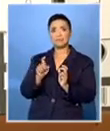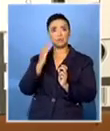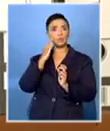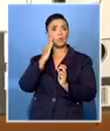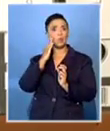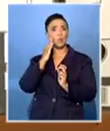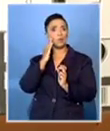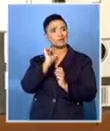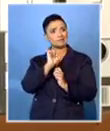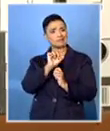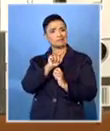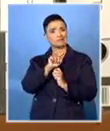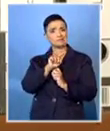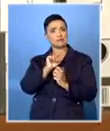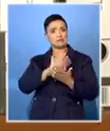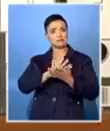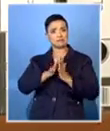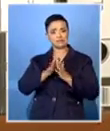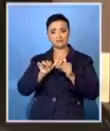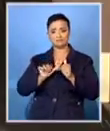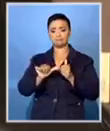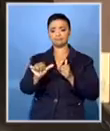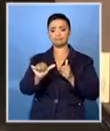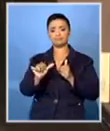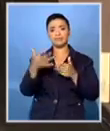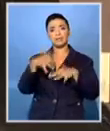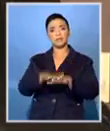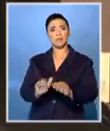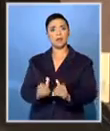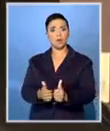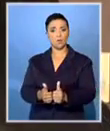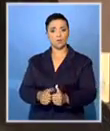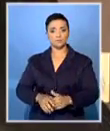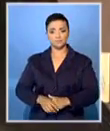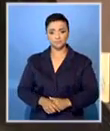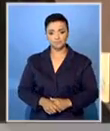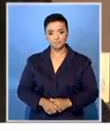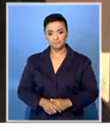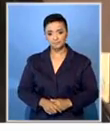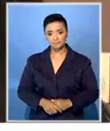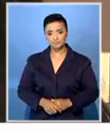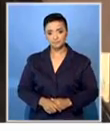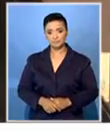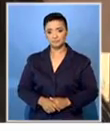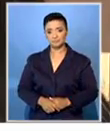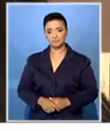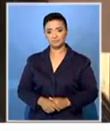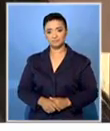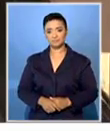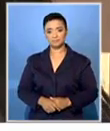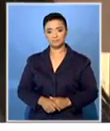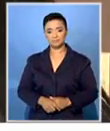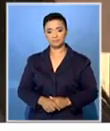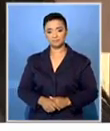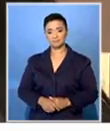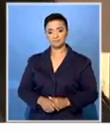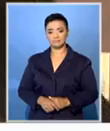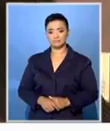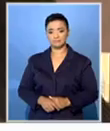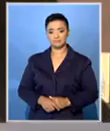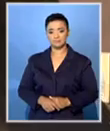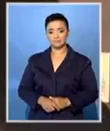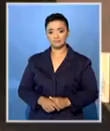going to implement and comply. Core state functions ought to be carried out by state entities